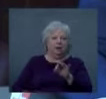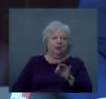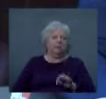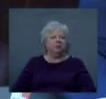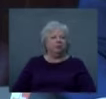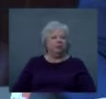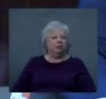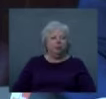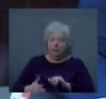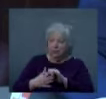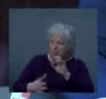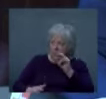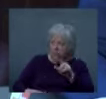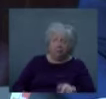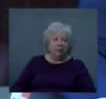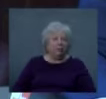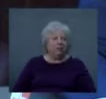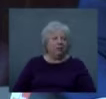2019. Is that okay?